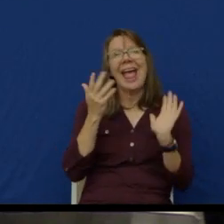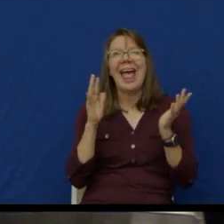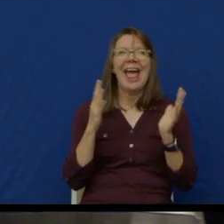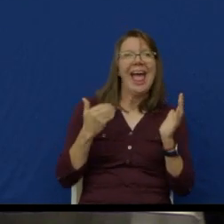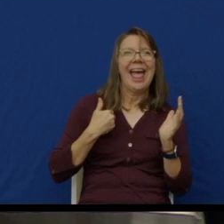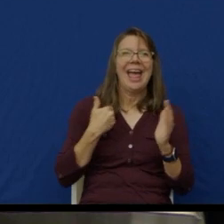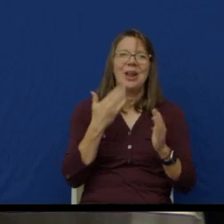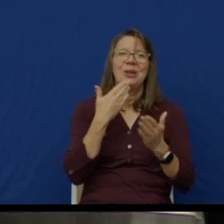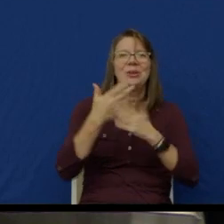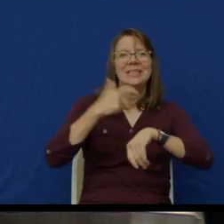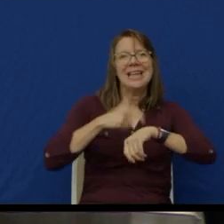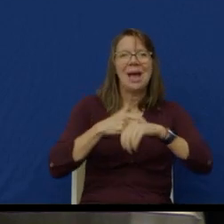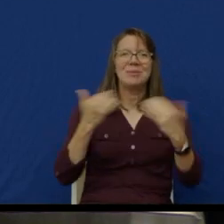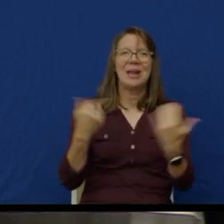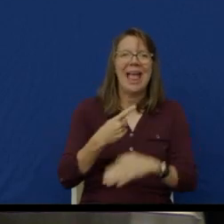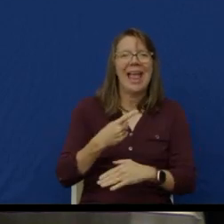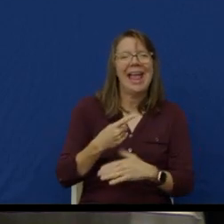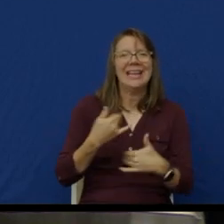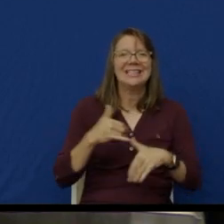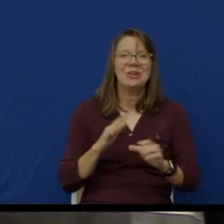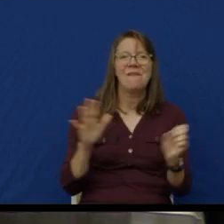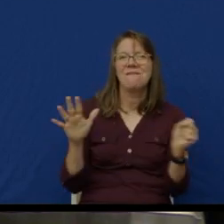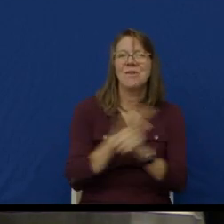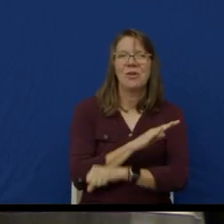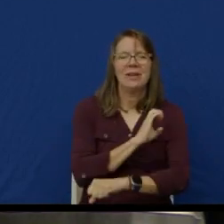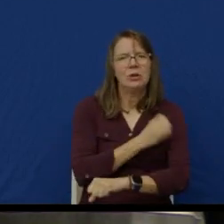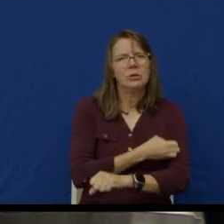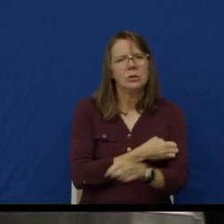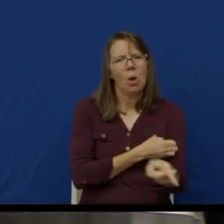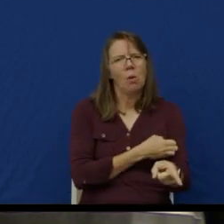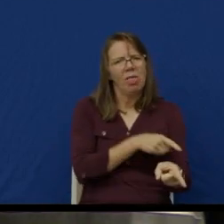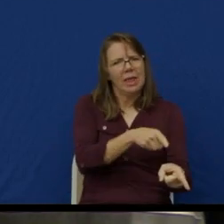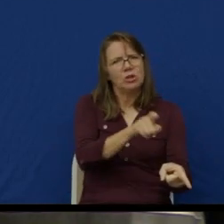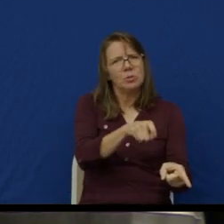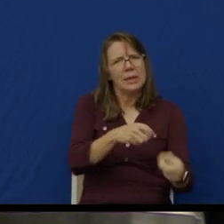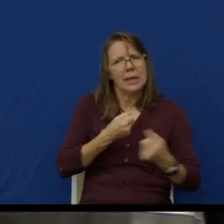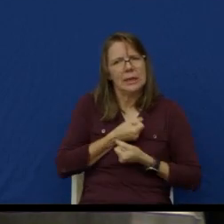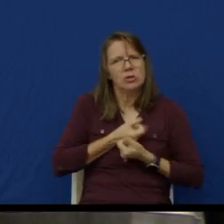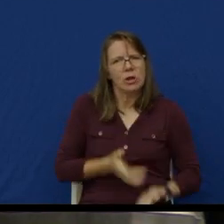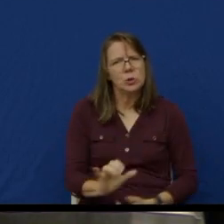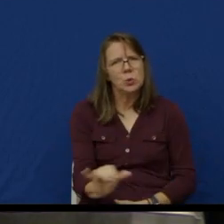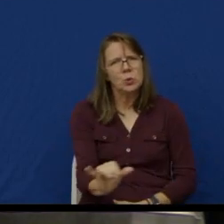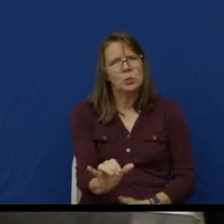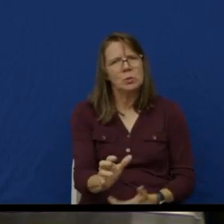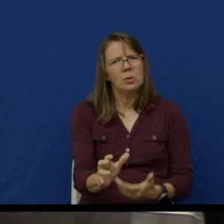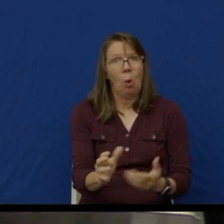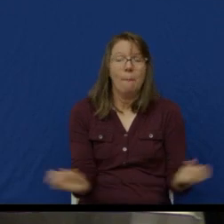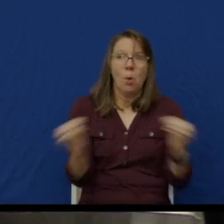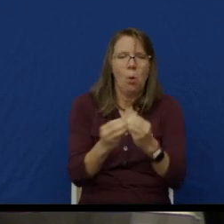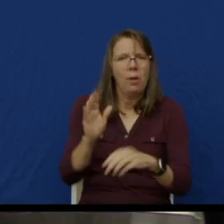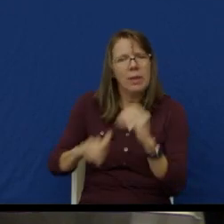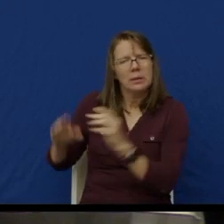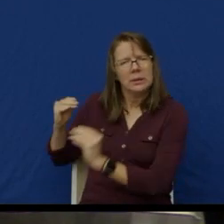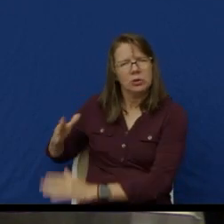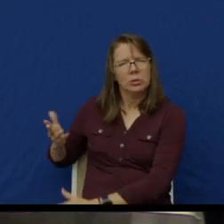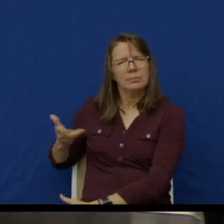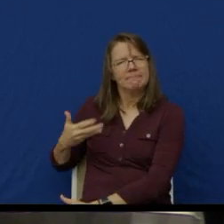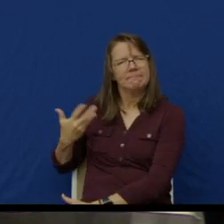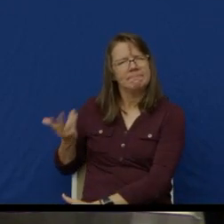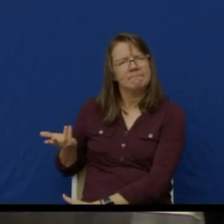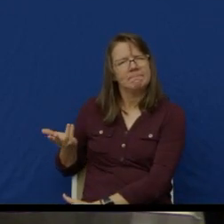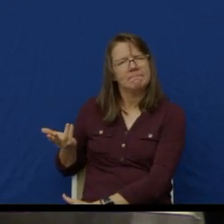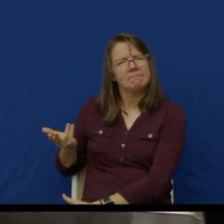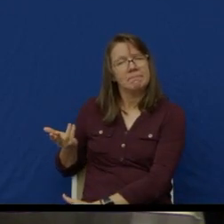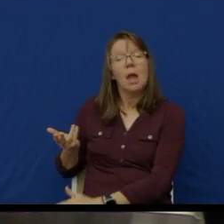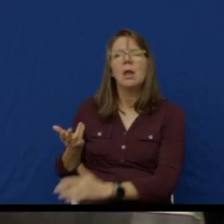So this is wonderful. Gosh, this is exciting. This is what we need to be about. This is hard